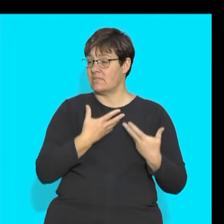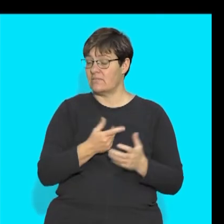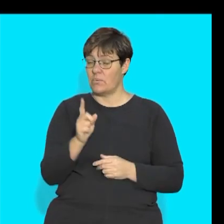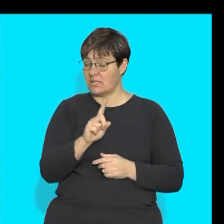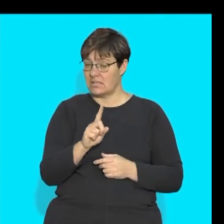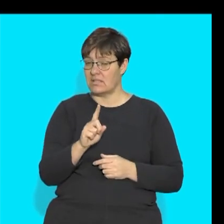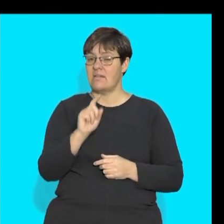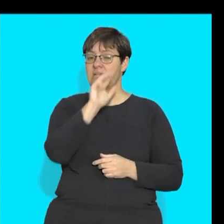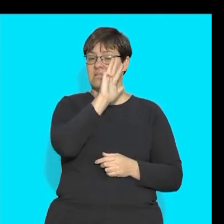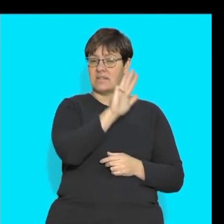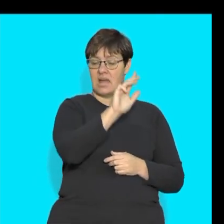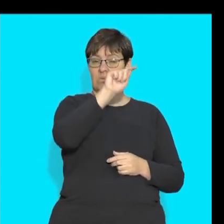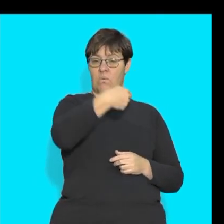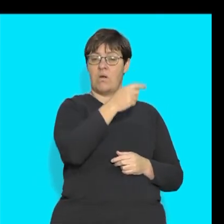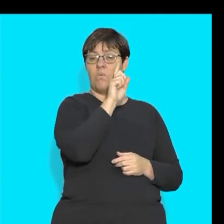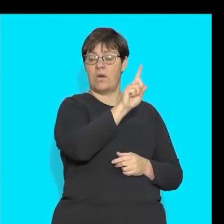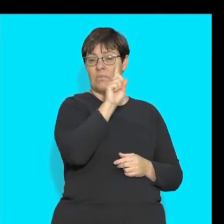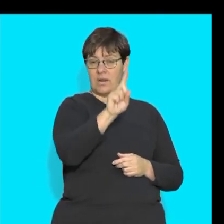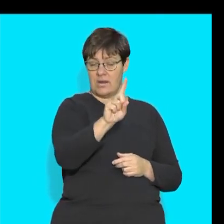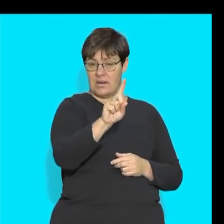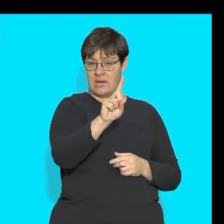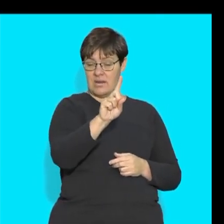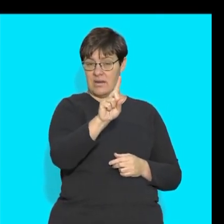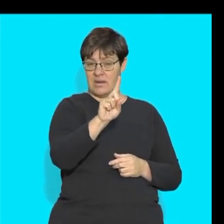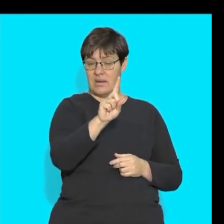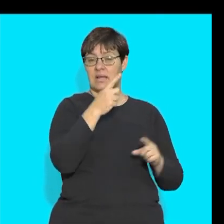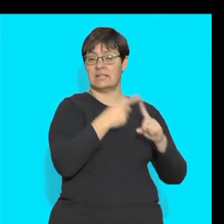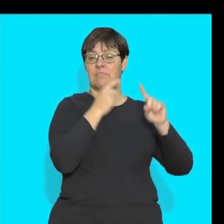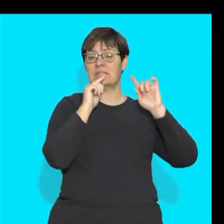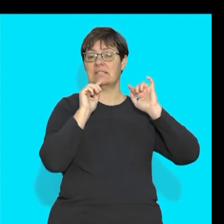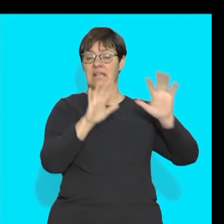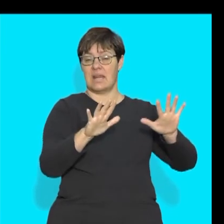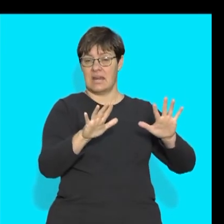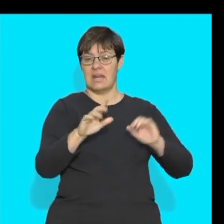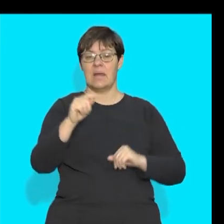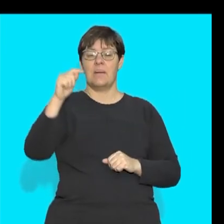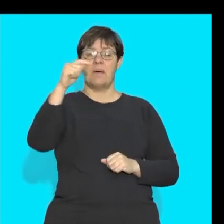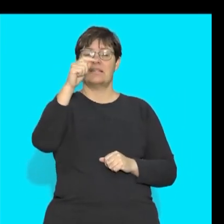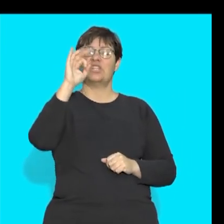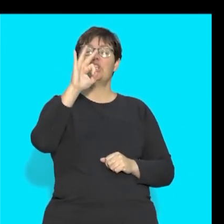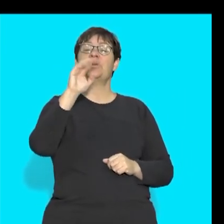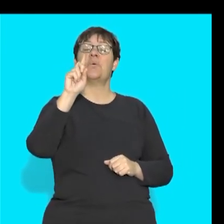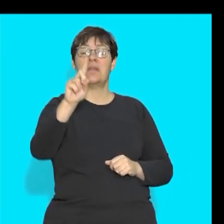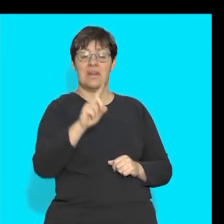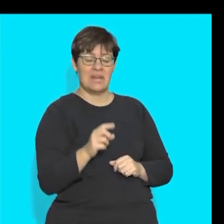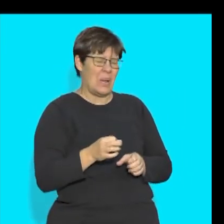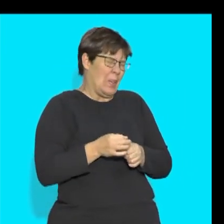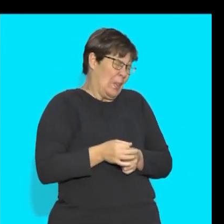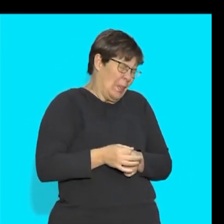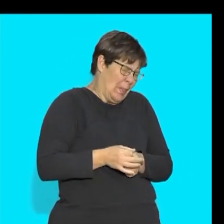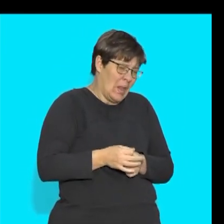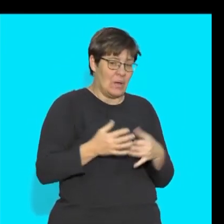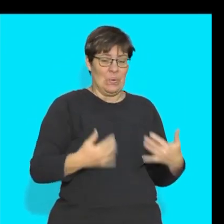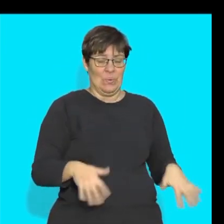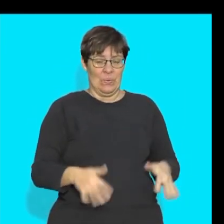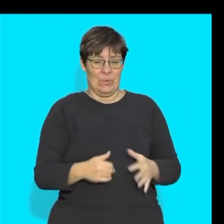sheet is 9,11 times 10 to the minus 31. It's